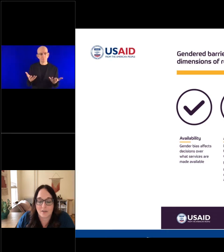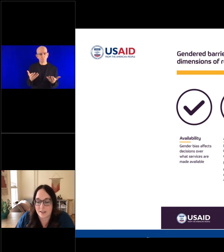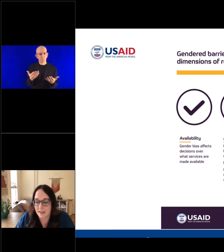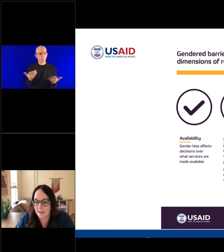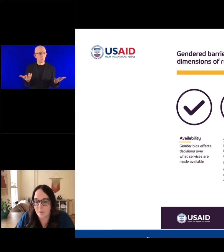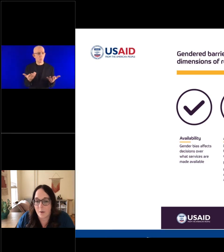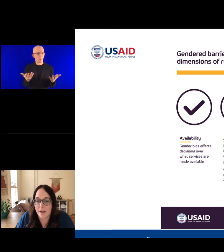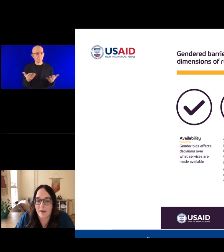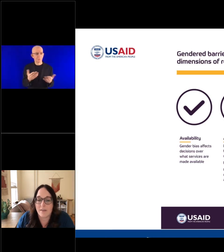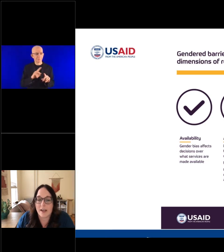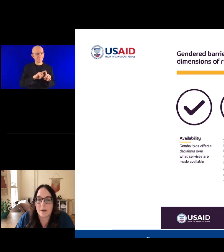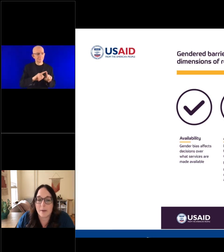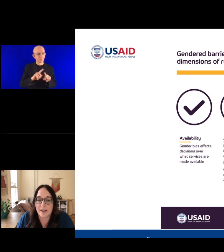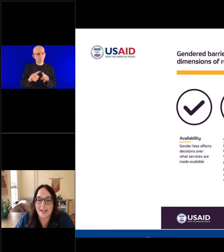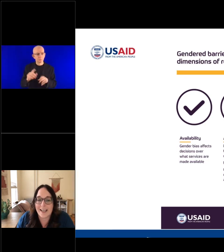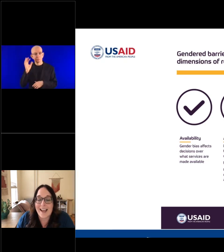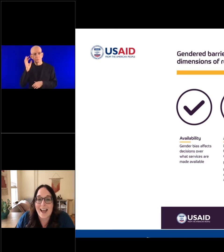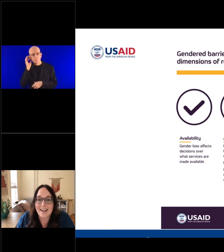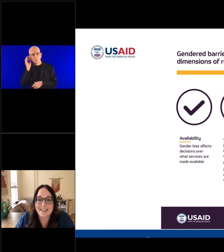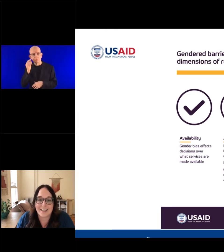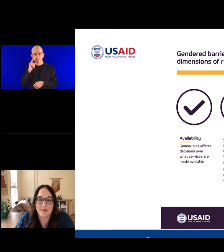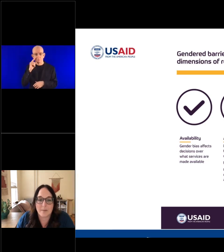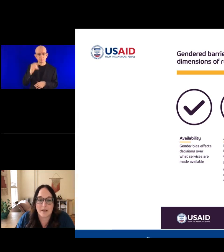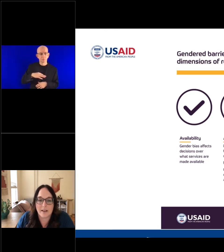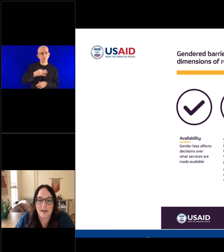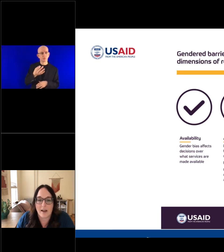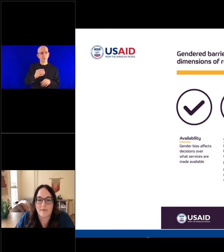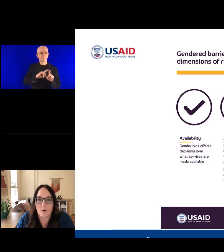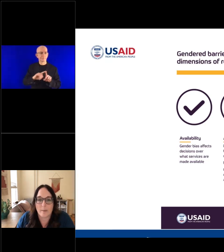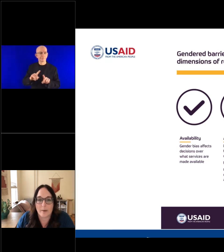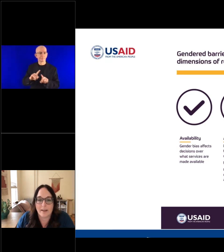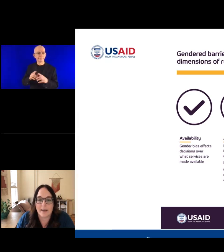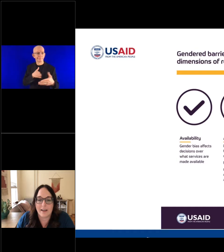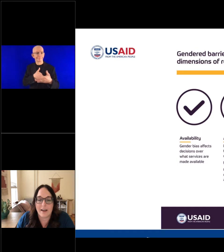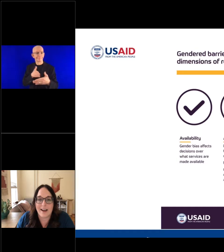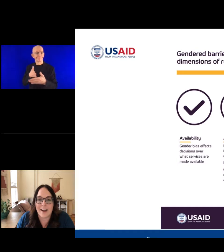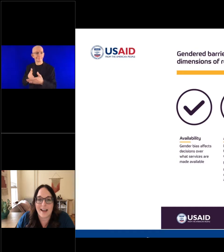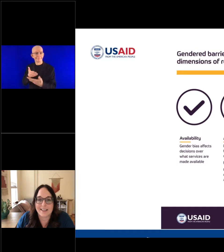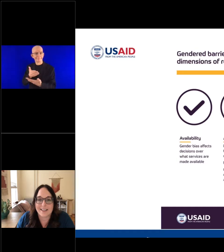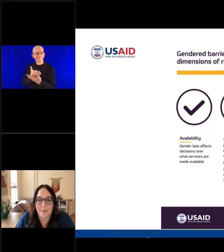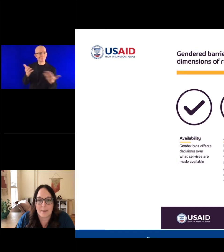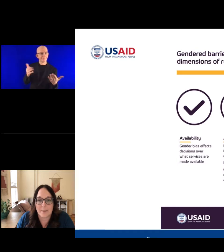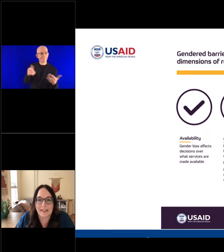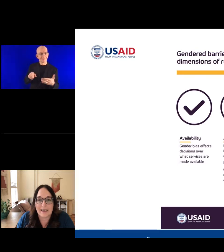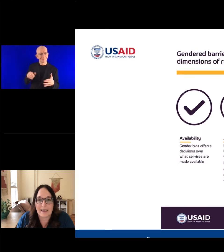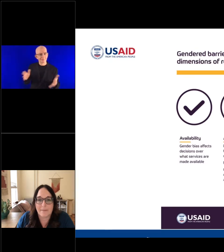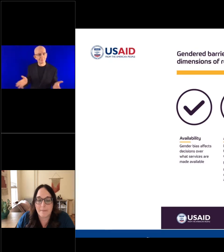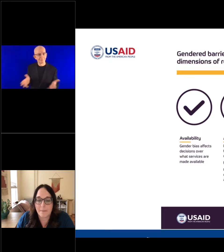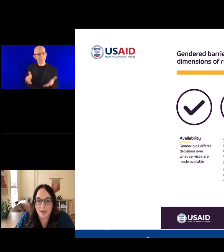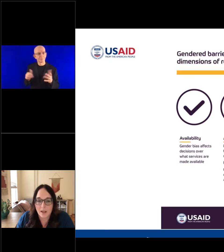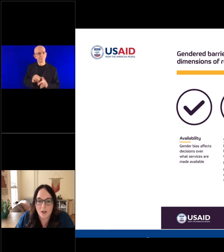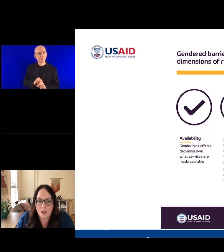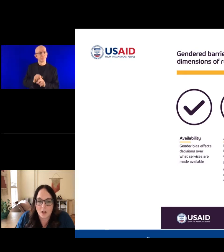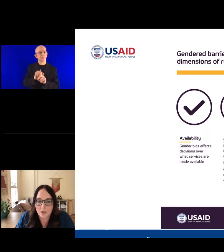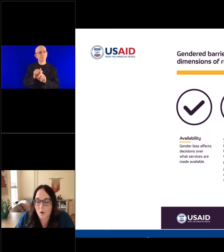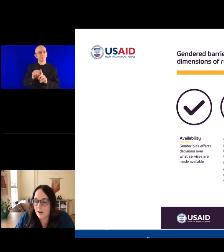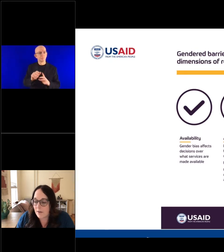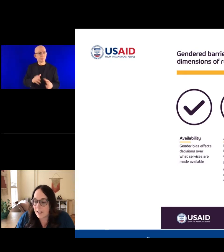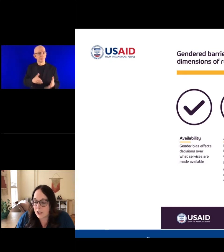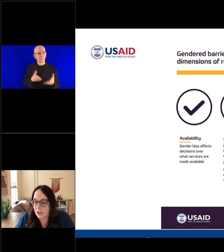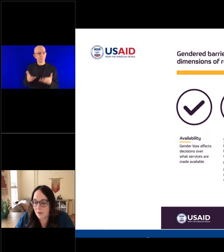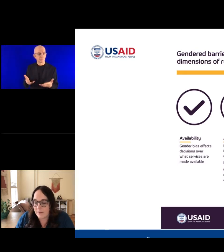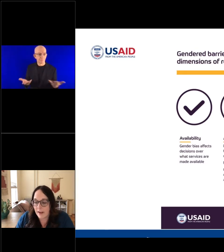rehabilitation services? Well, we have availability, accessibility, affordability, and acceptability.